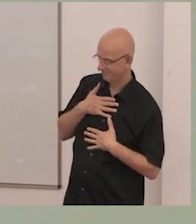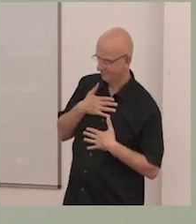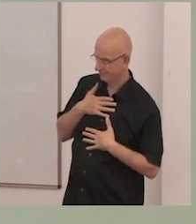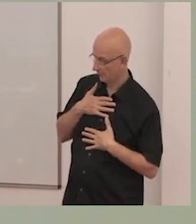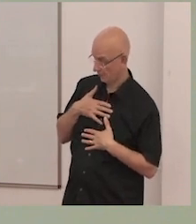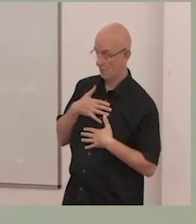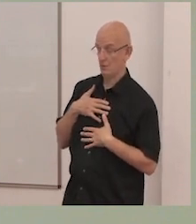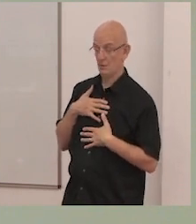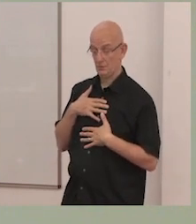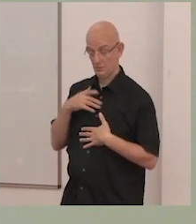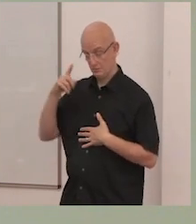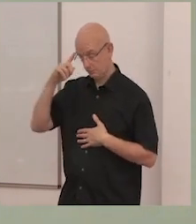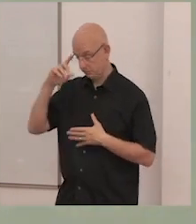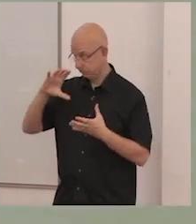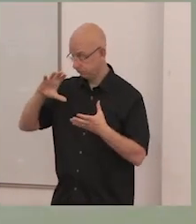the speech of